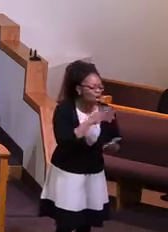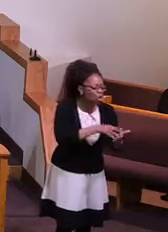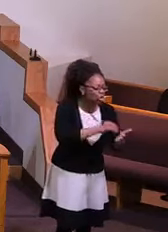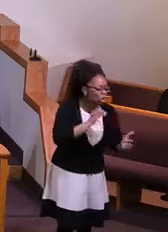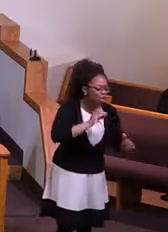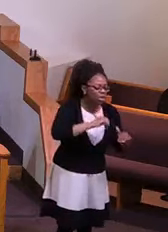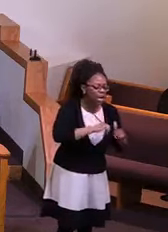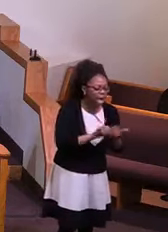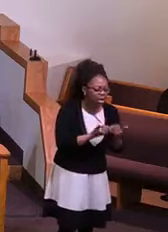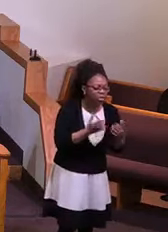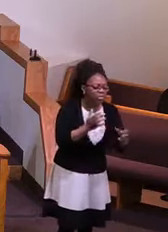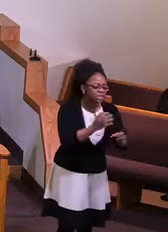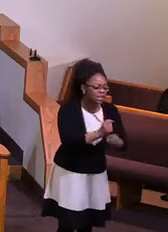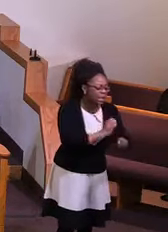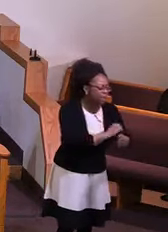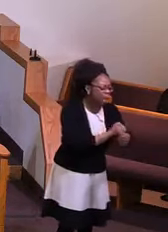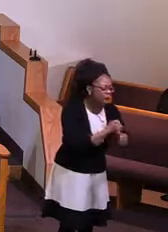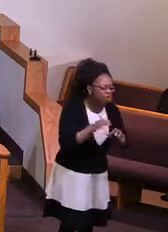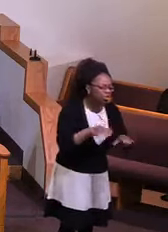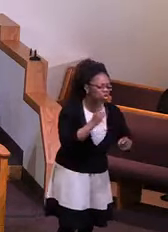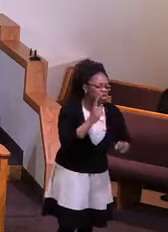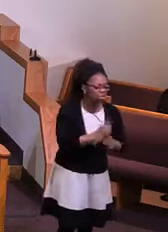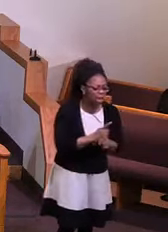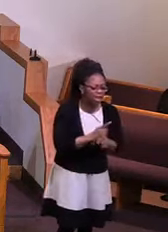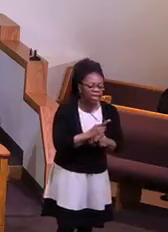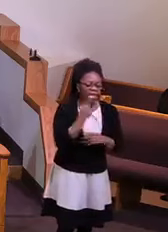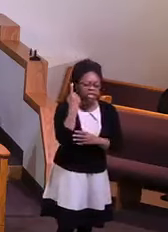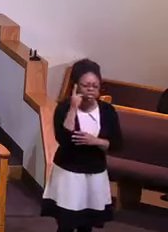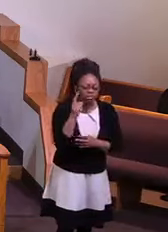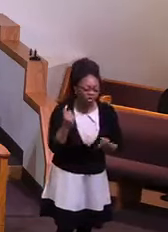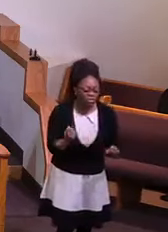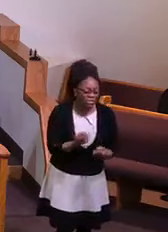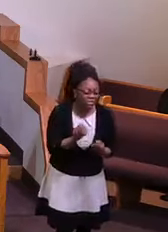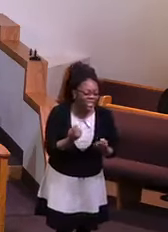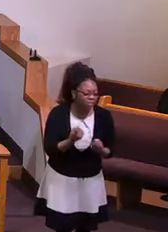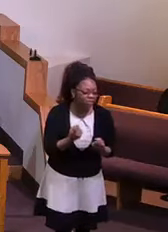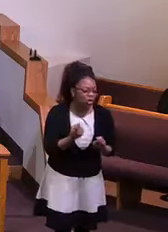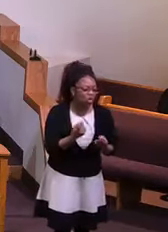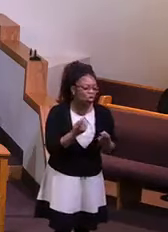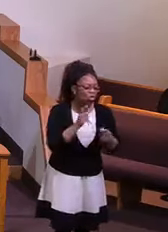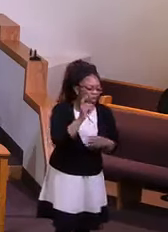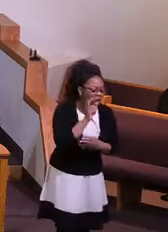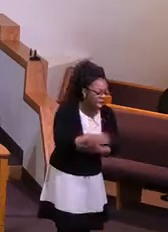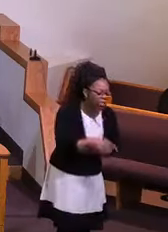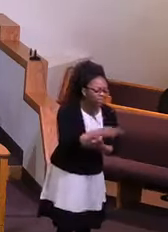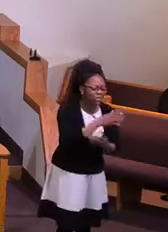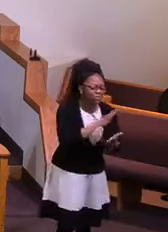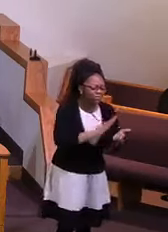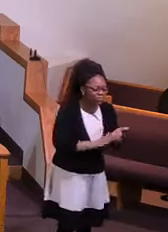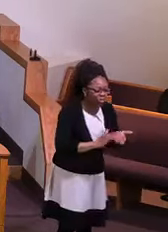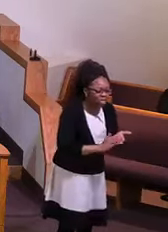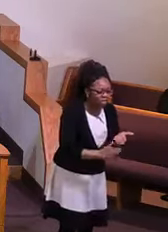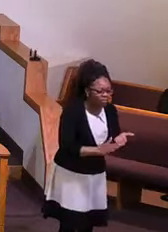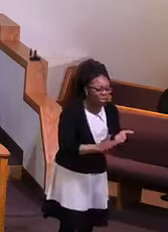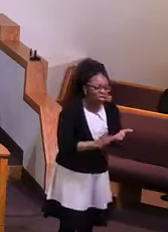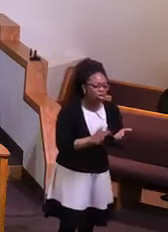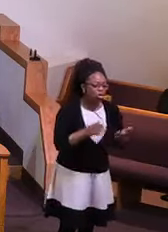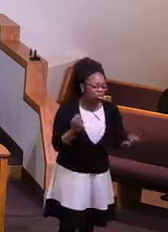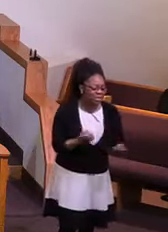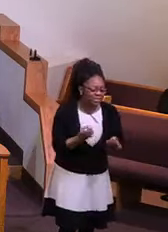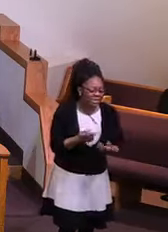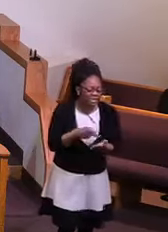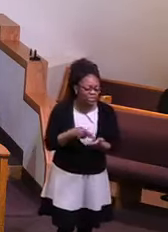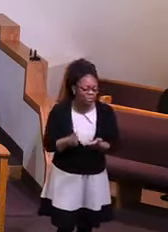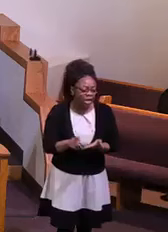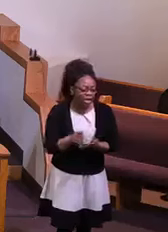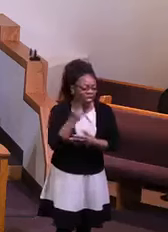get power to do it right. It is for the sinner who have been forgiven, who have their sin debt paid. It is for the